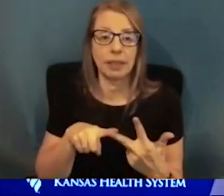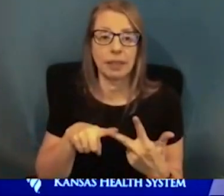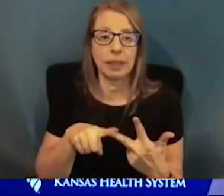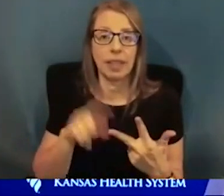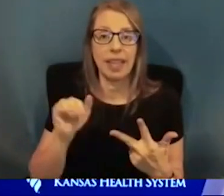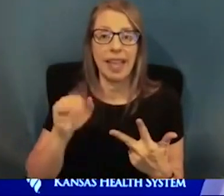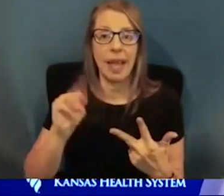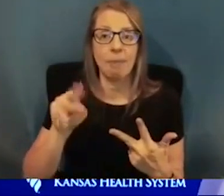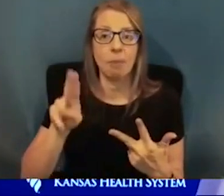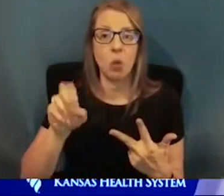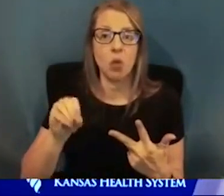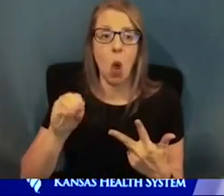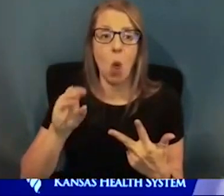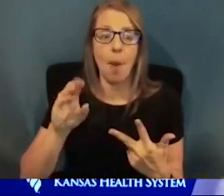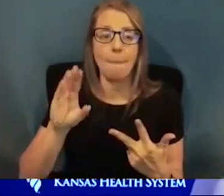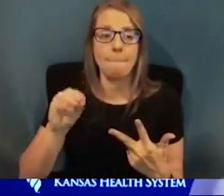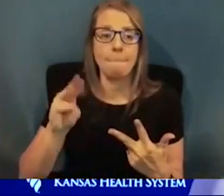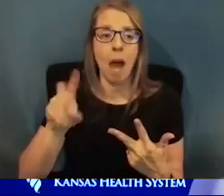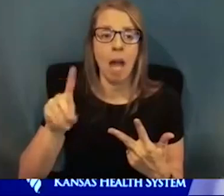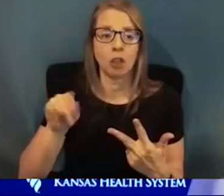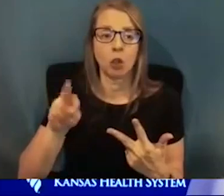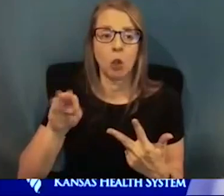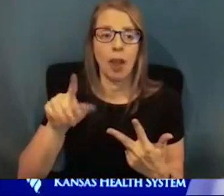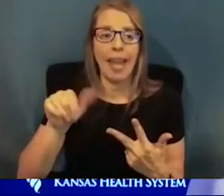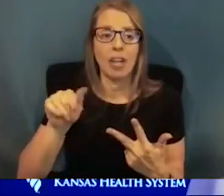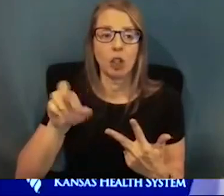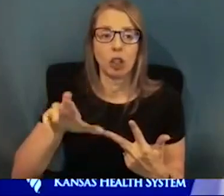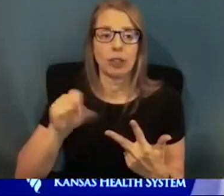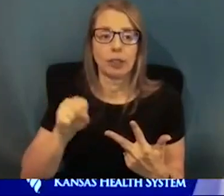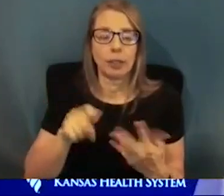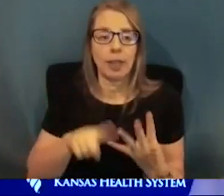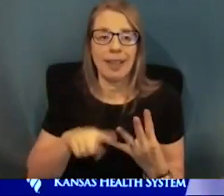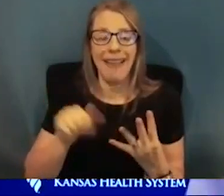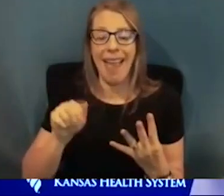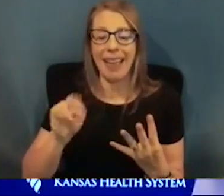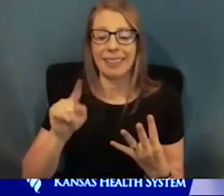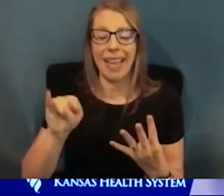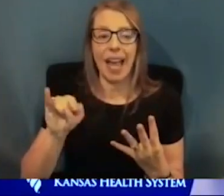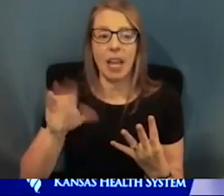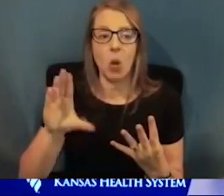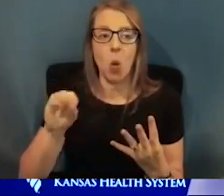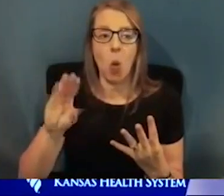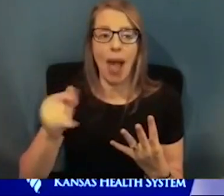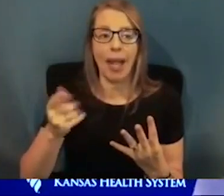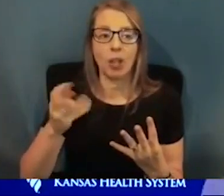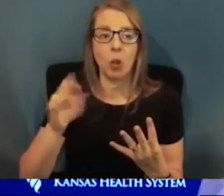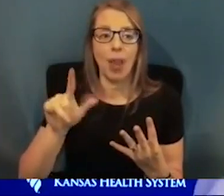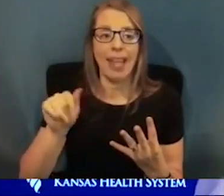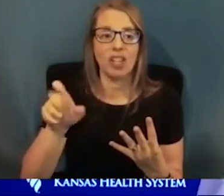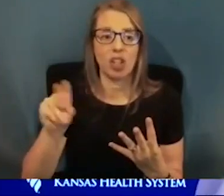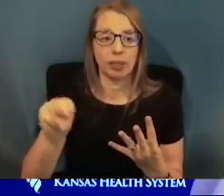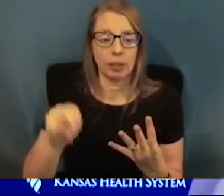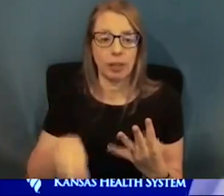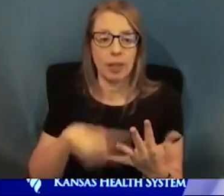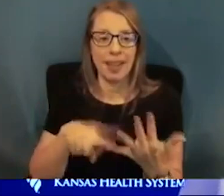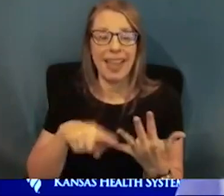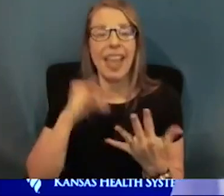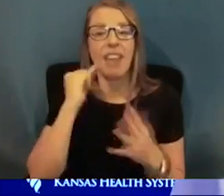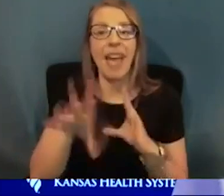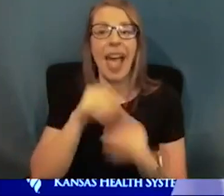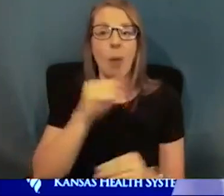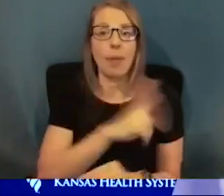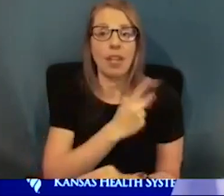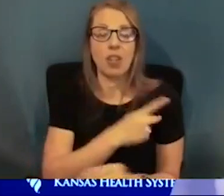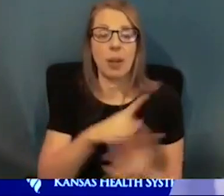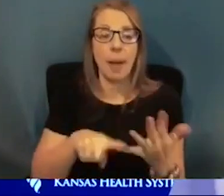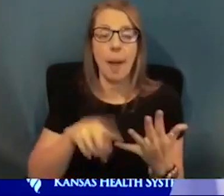immunomodulators if you meet the criteria, anticoagulation, and of course, if it's an outpatient, we can use the monoclonal antibodies. So we